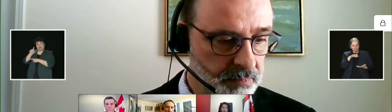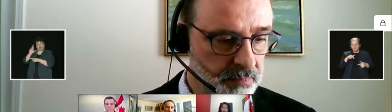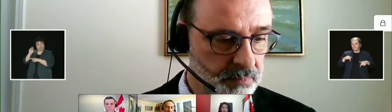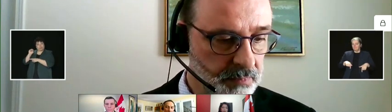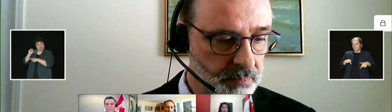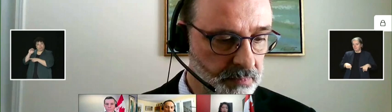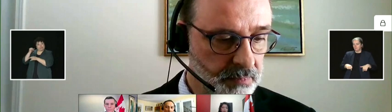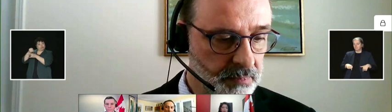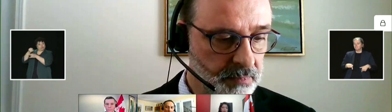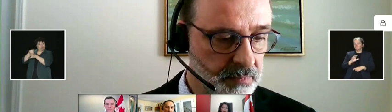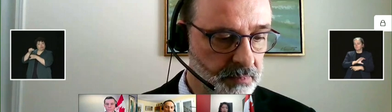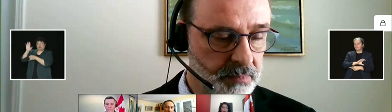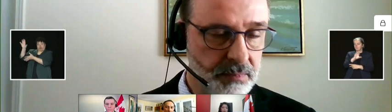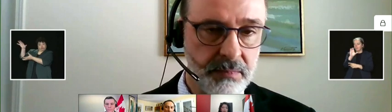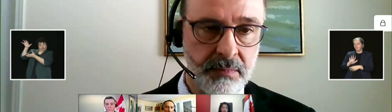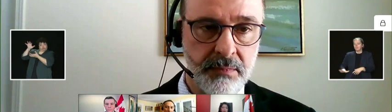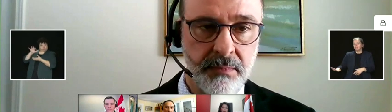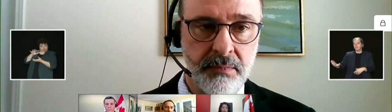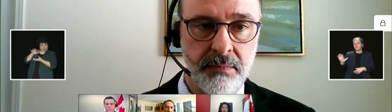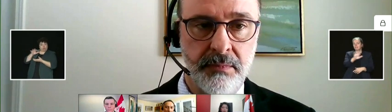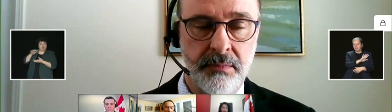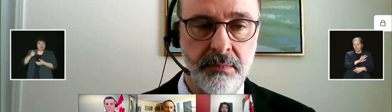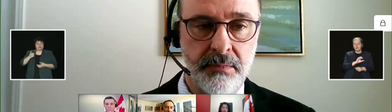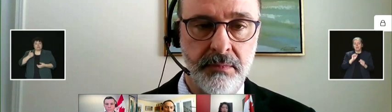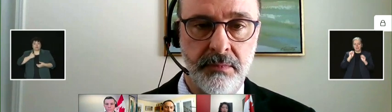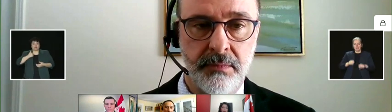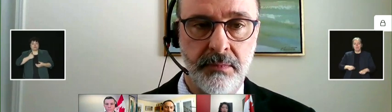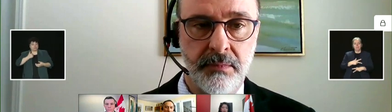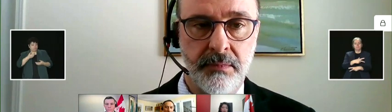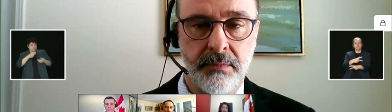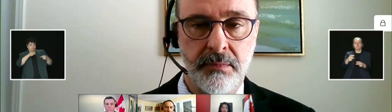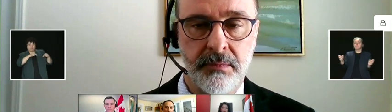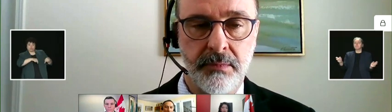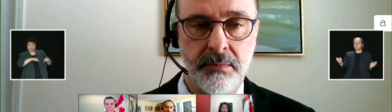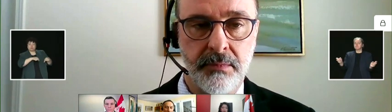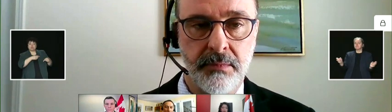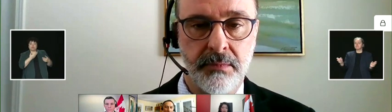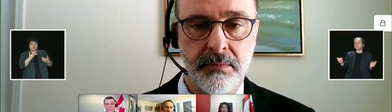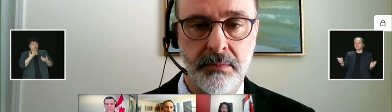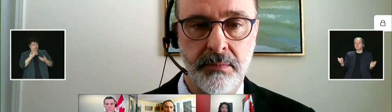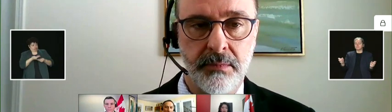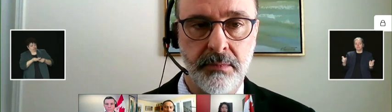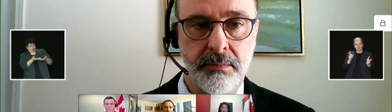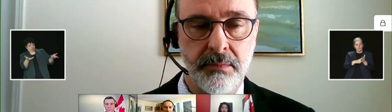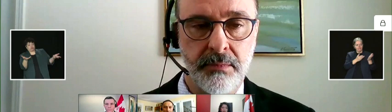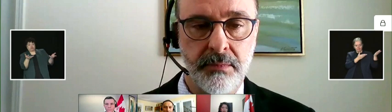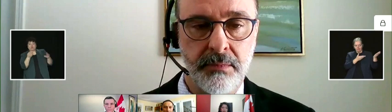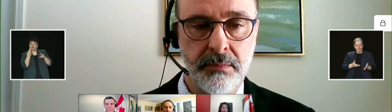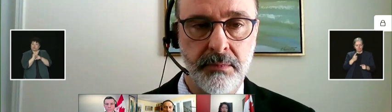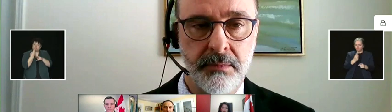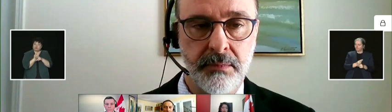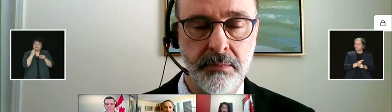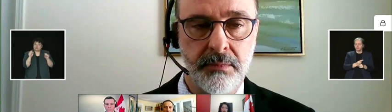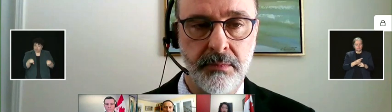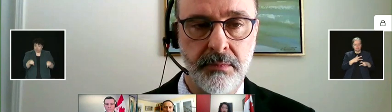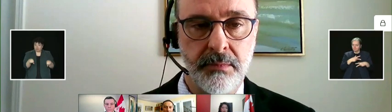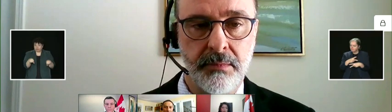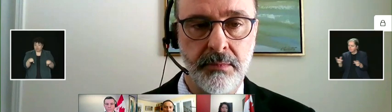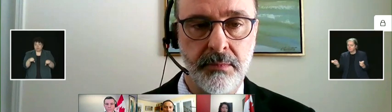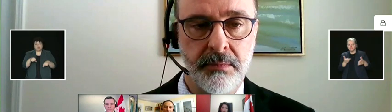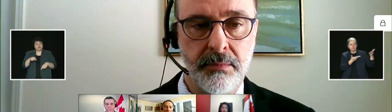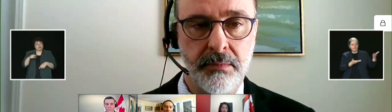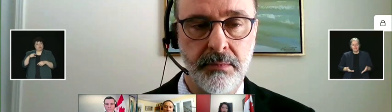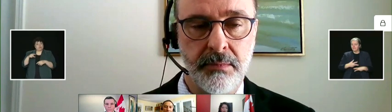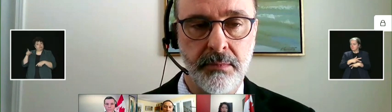capacité ici au Canada d'inoculer dans les délais une fois livré. Et donc,